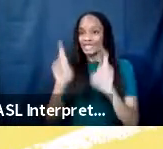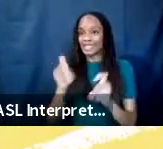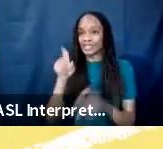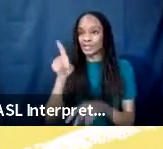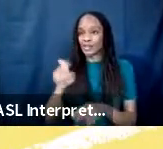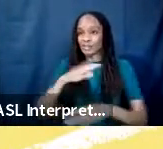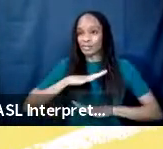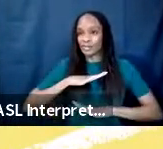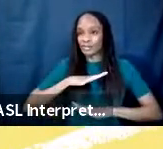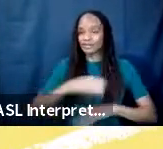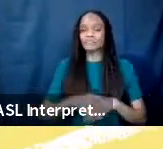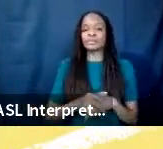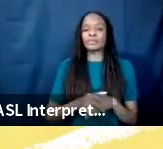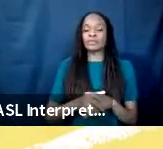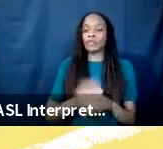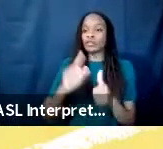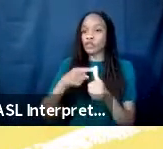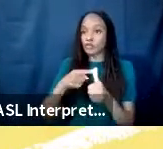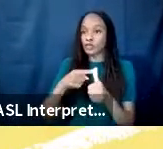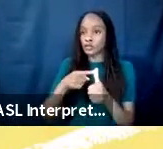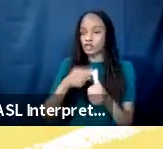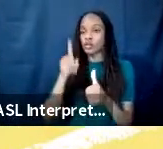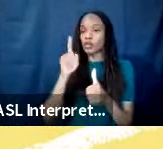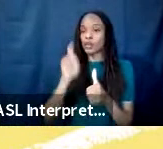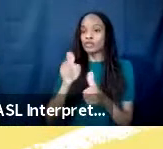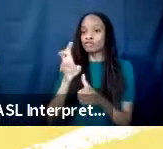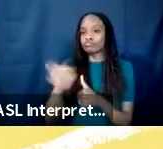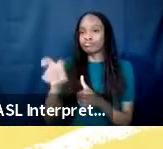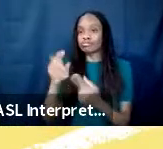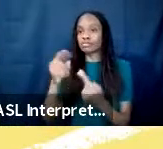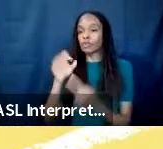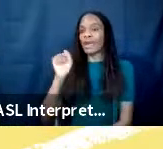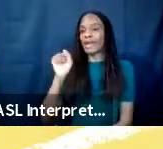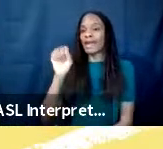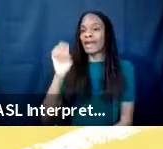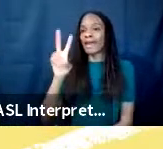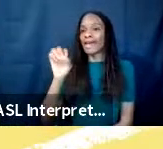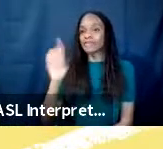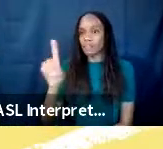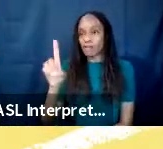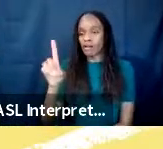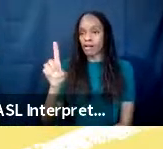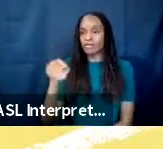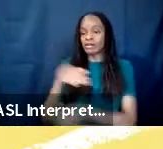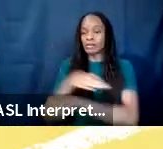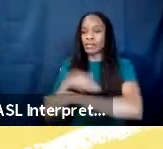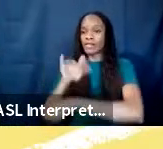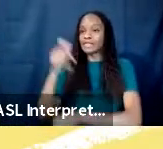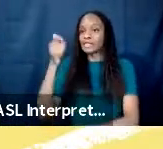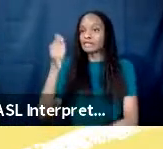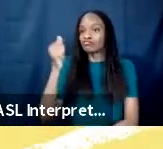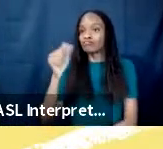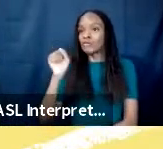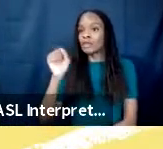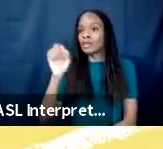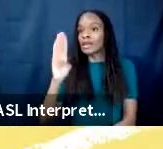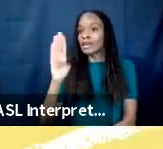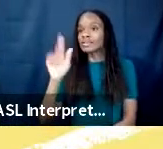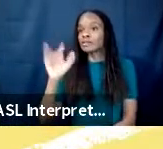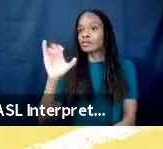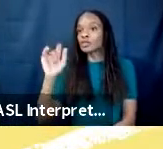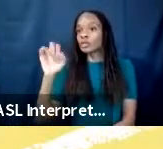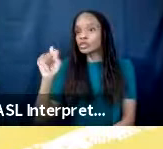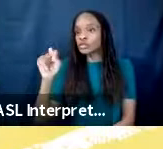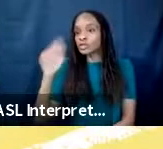met. One, you have to be going to an SVOD platform. So that's subscription video on demand, something where consumers pay to view